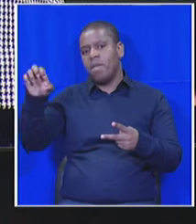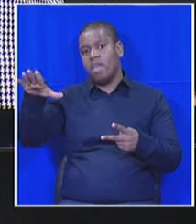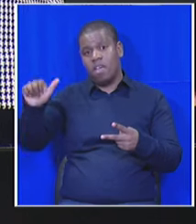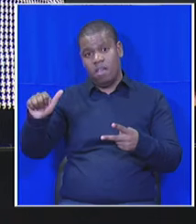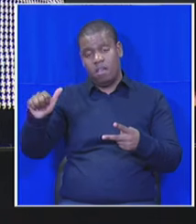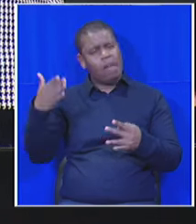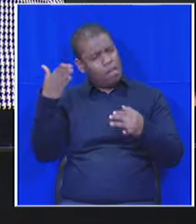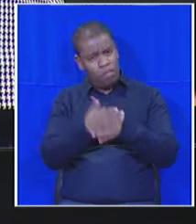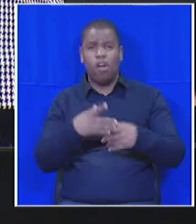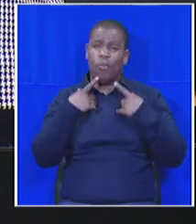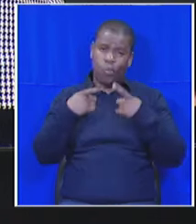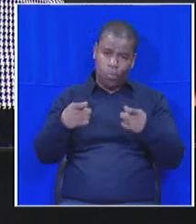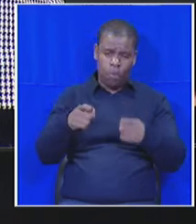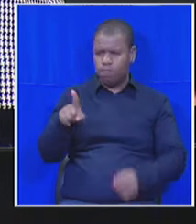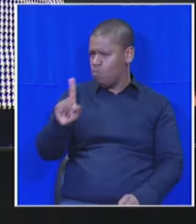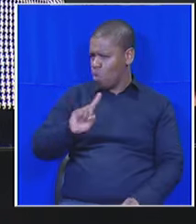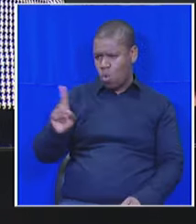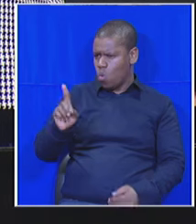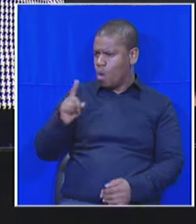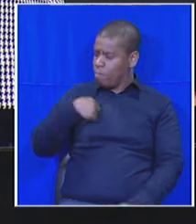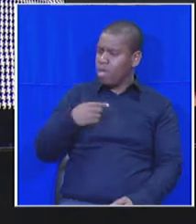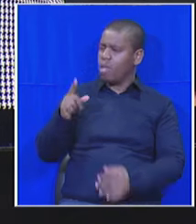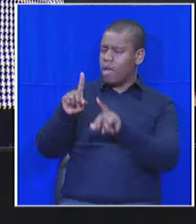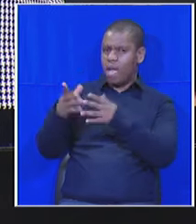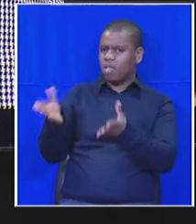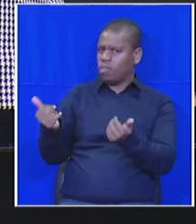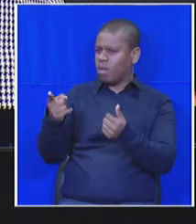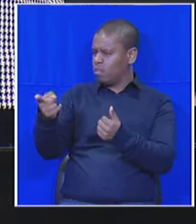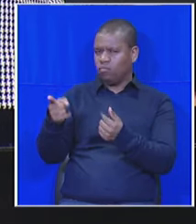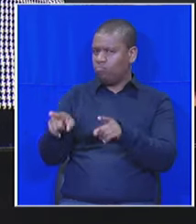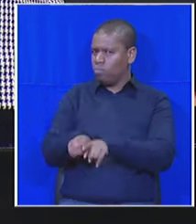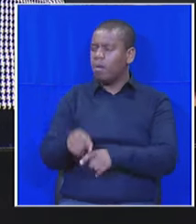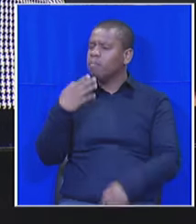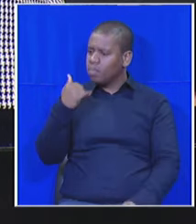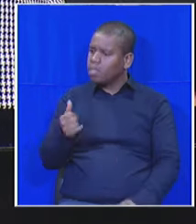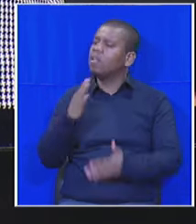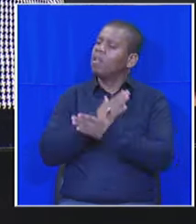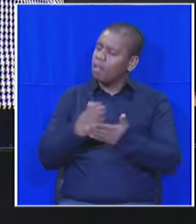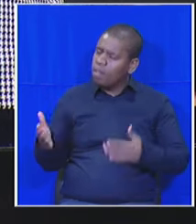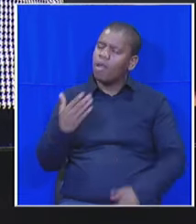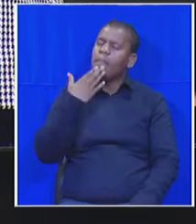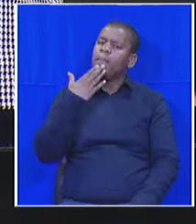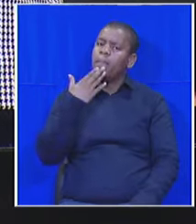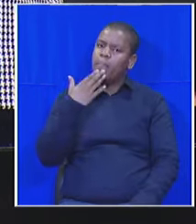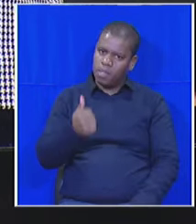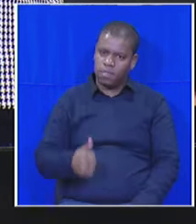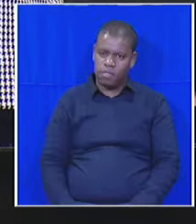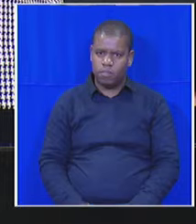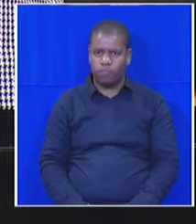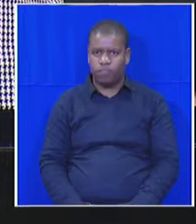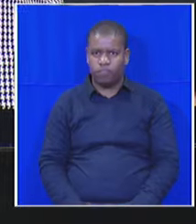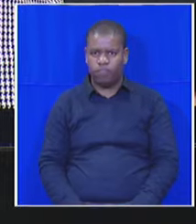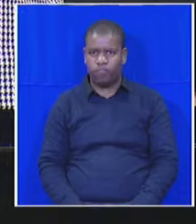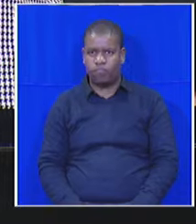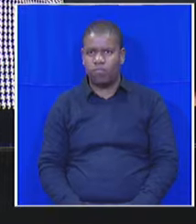I don't expect such from you. Will you please withdraw? I can't rule withdraw. and